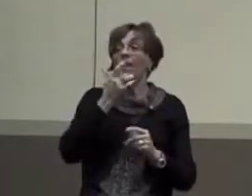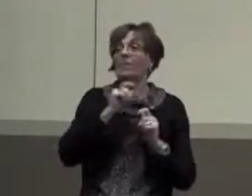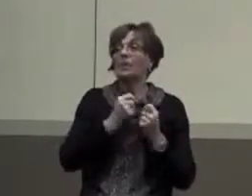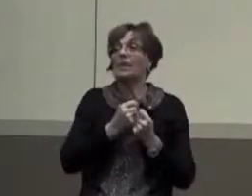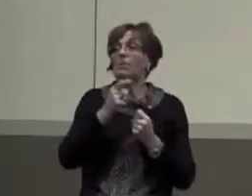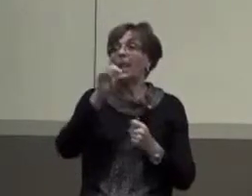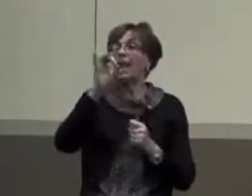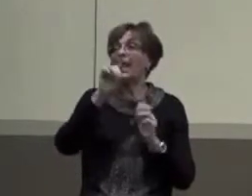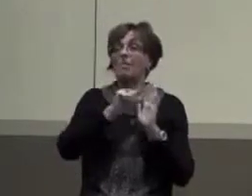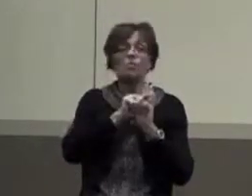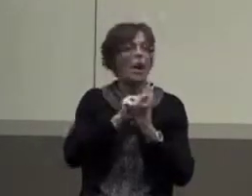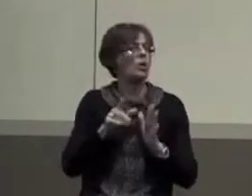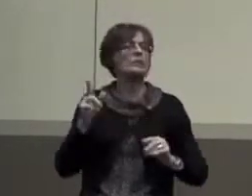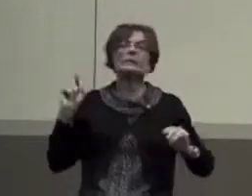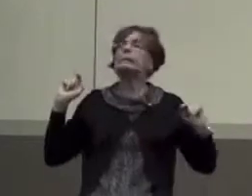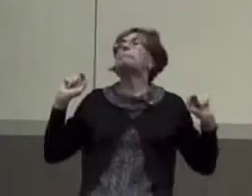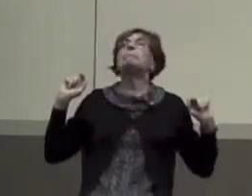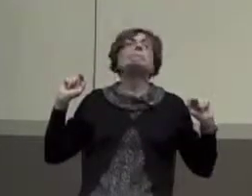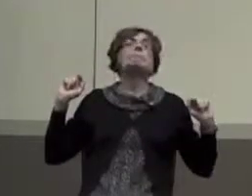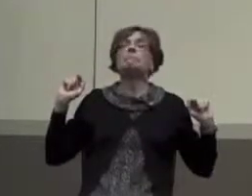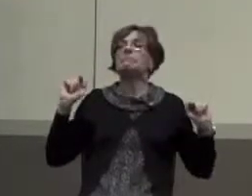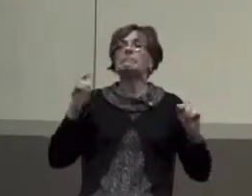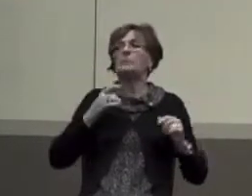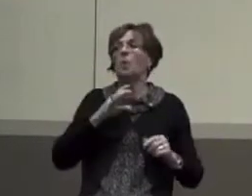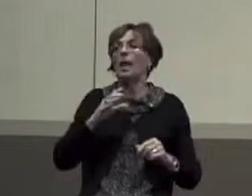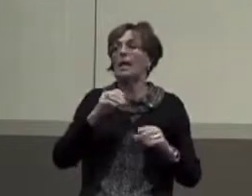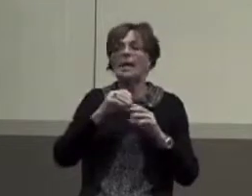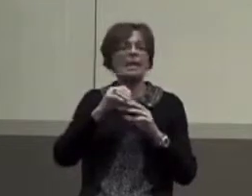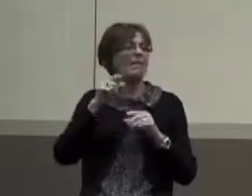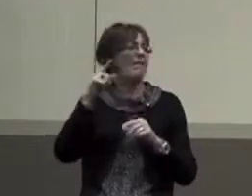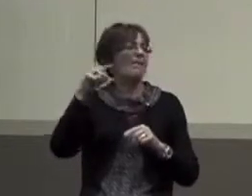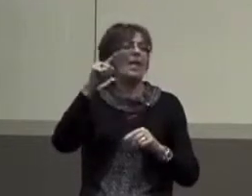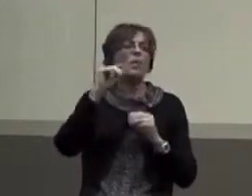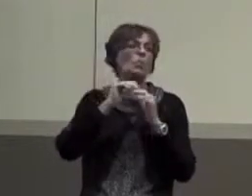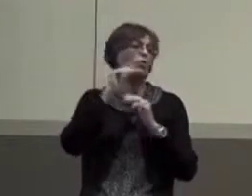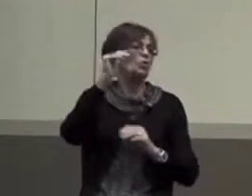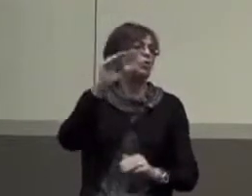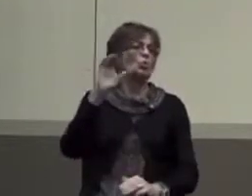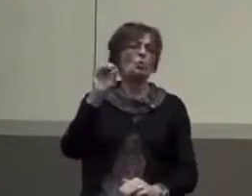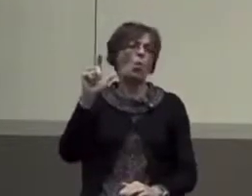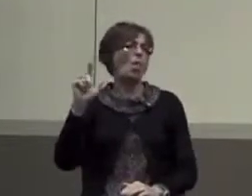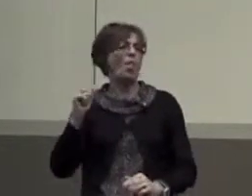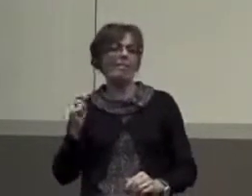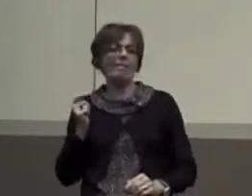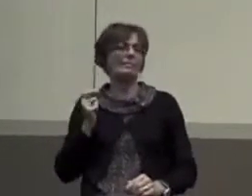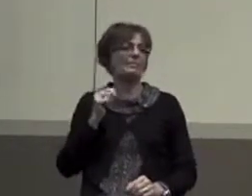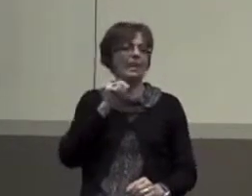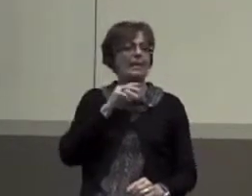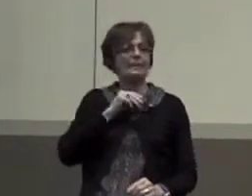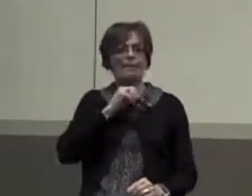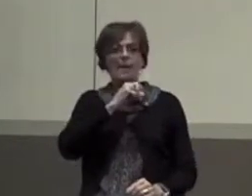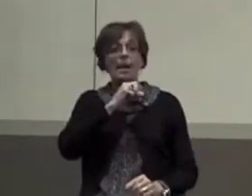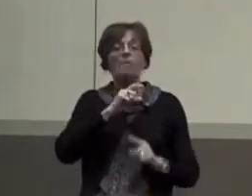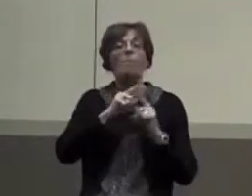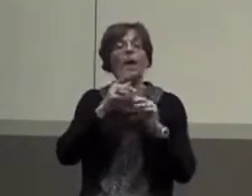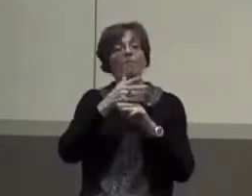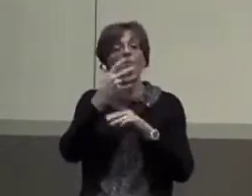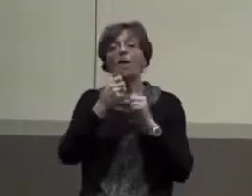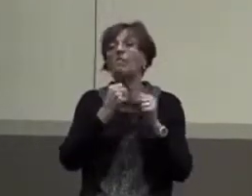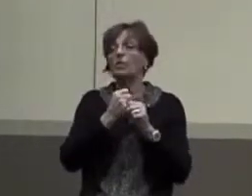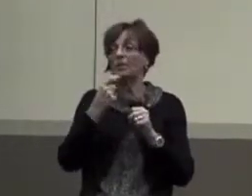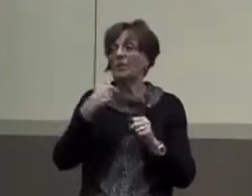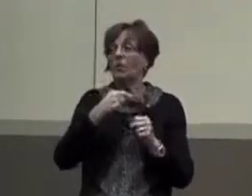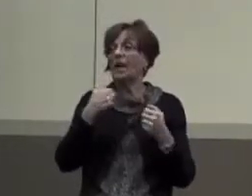just don't like it. In my district, they're just too cool for it, whatever. But now after 5 years, and we would have a lot of